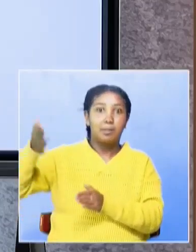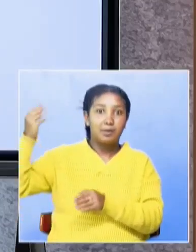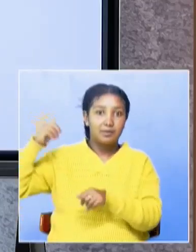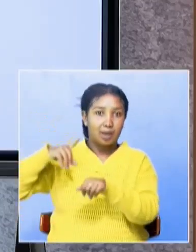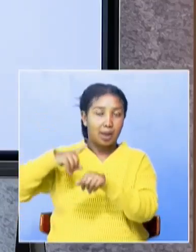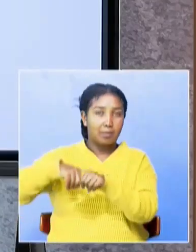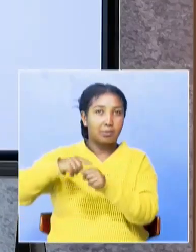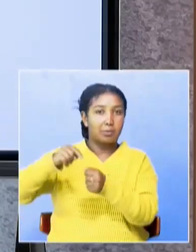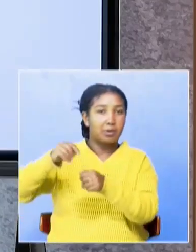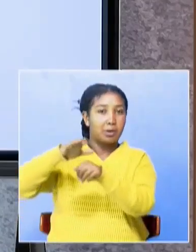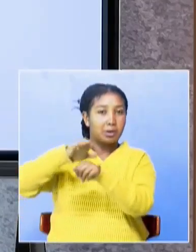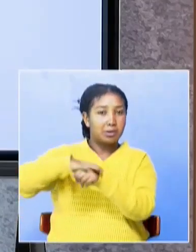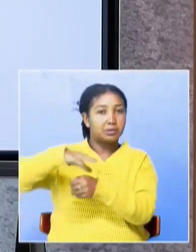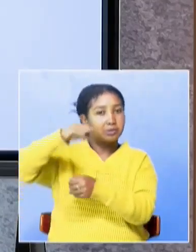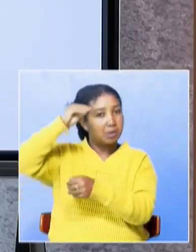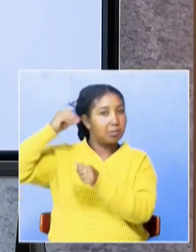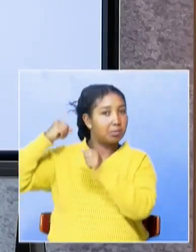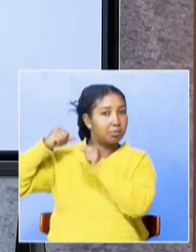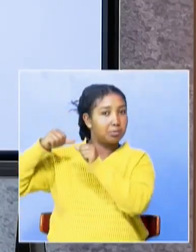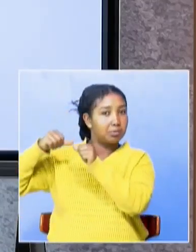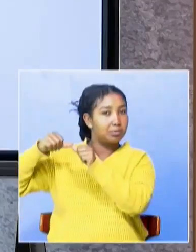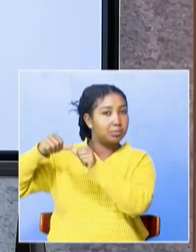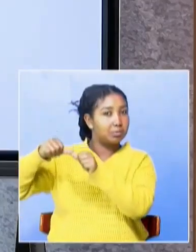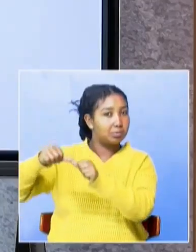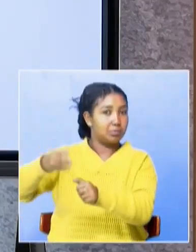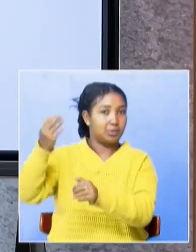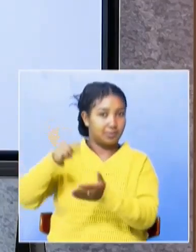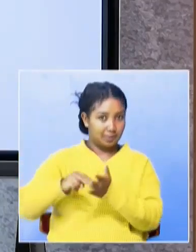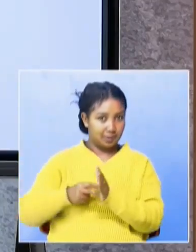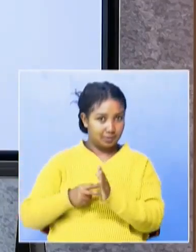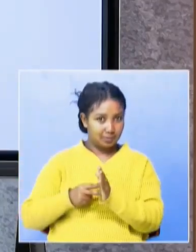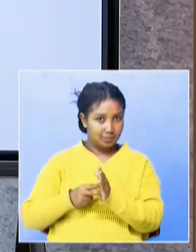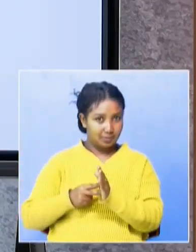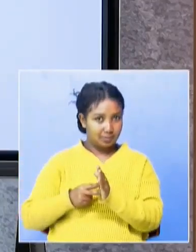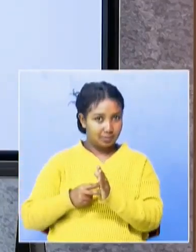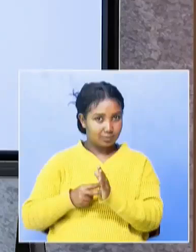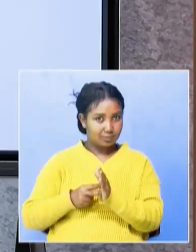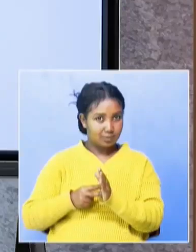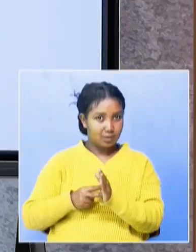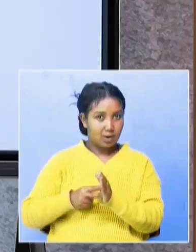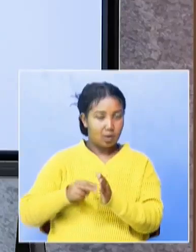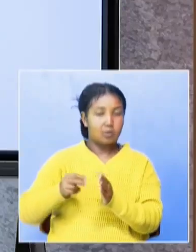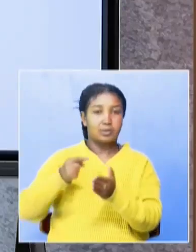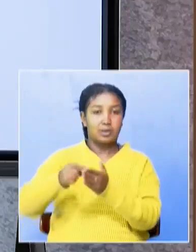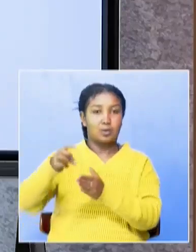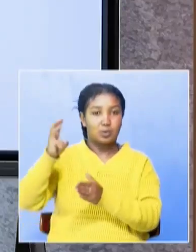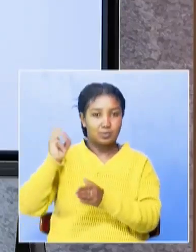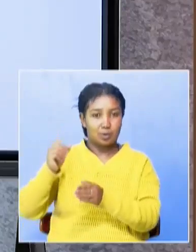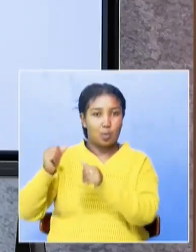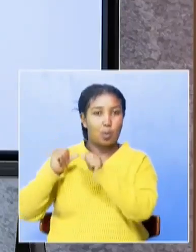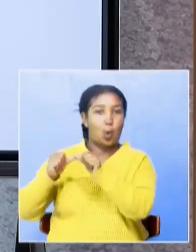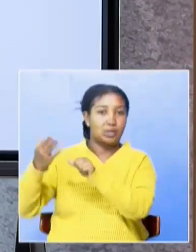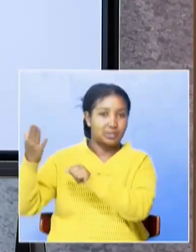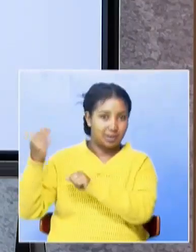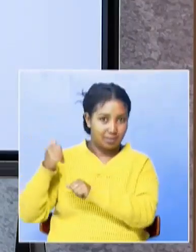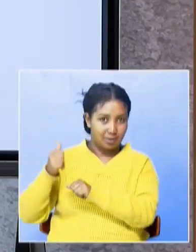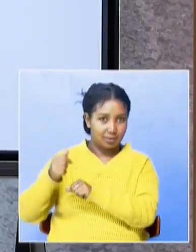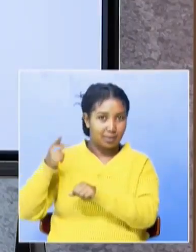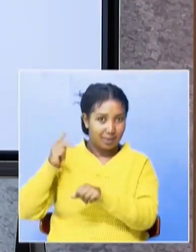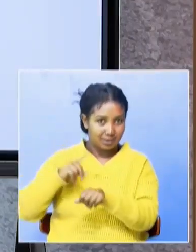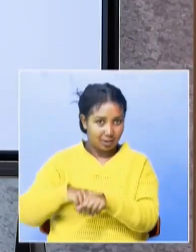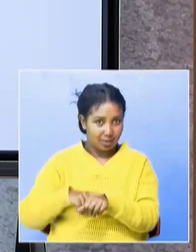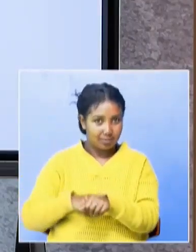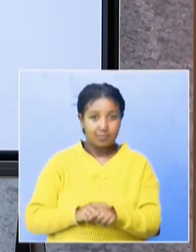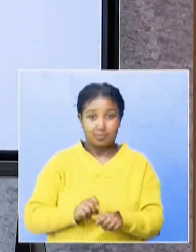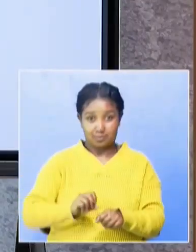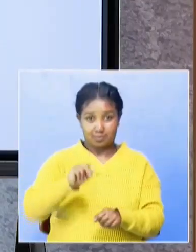time, the activity was what? Just ongoing. Or there was progress or continuity.